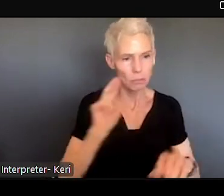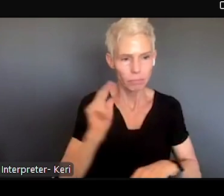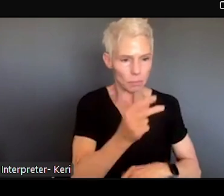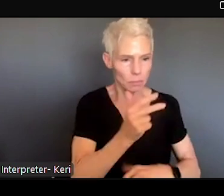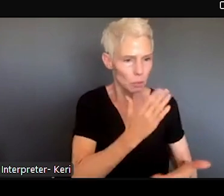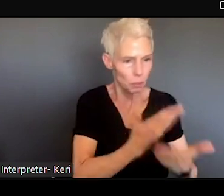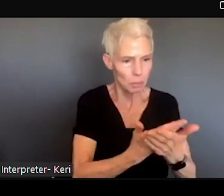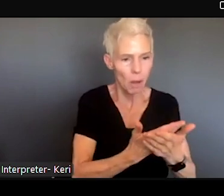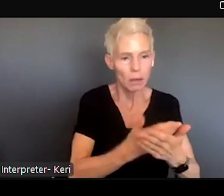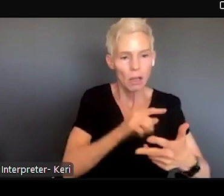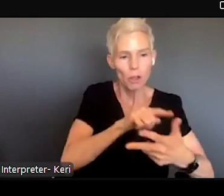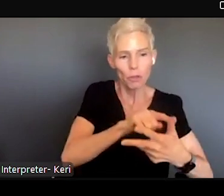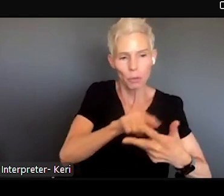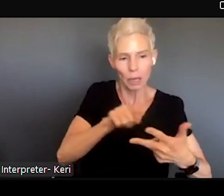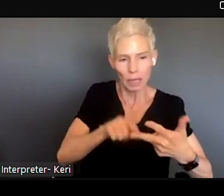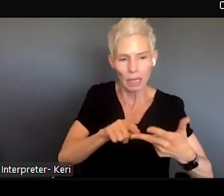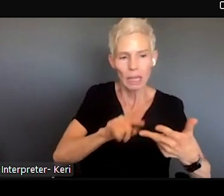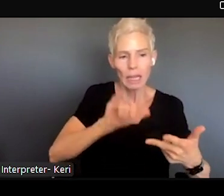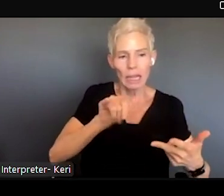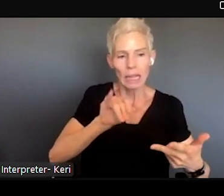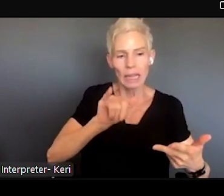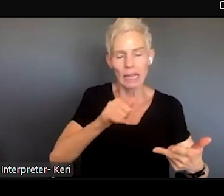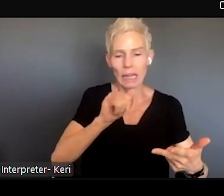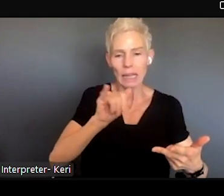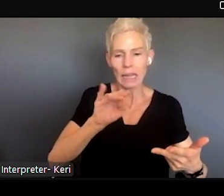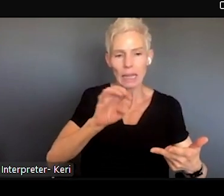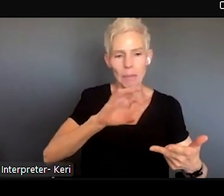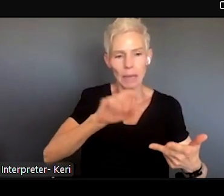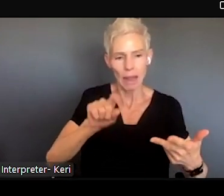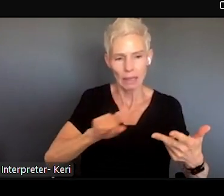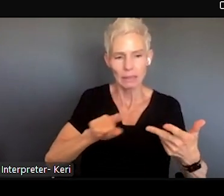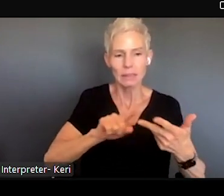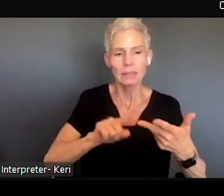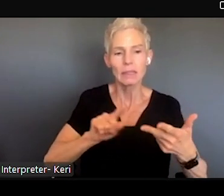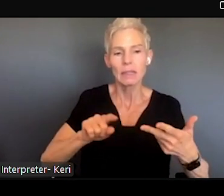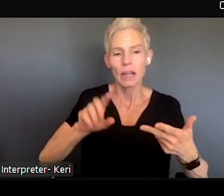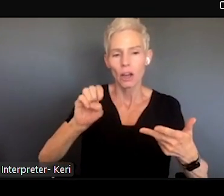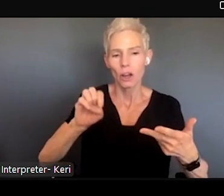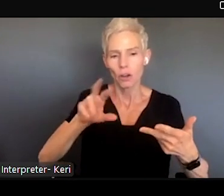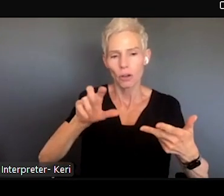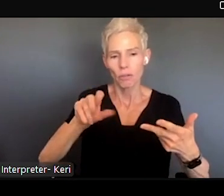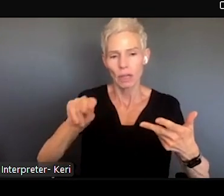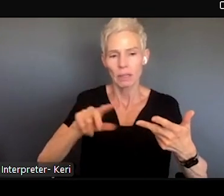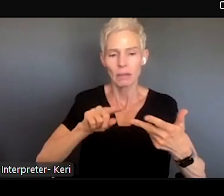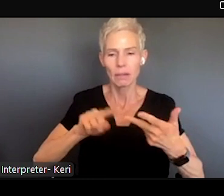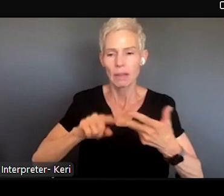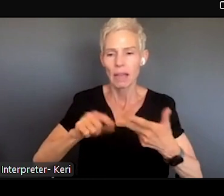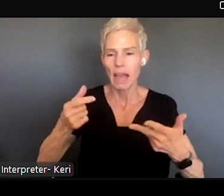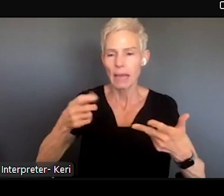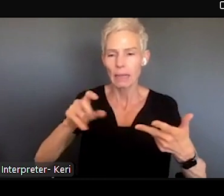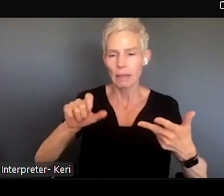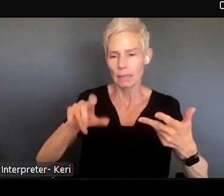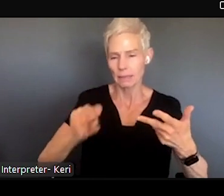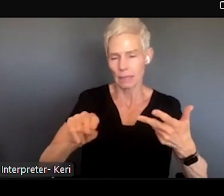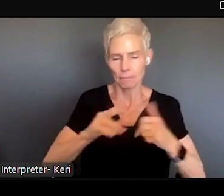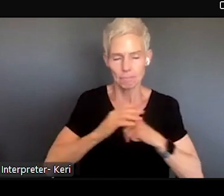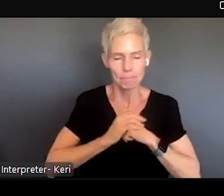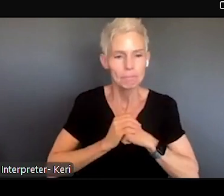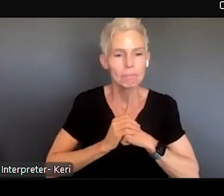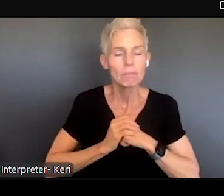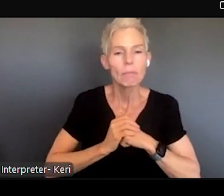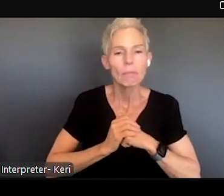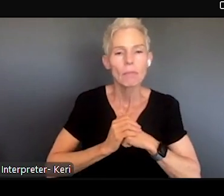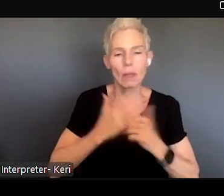Jimenez, Kaitlyn Ervin, and Megan Gleason. Thank you. And just some housekeeping